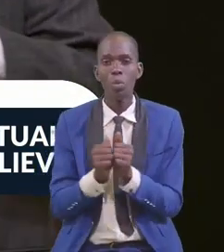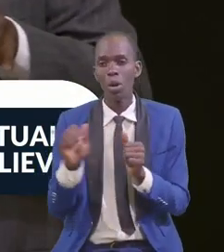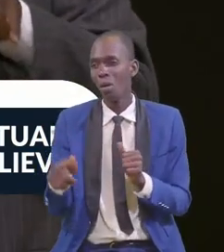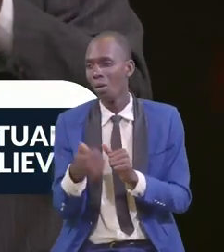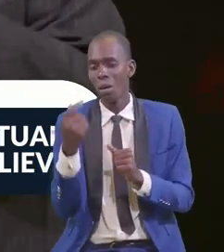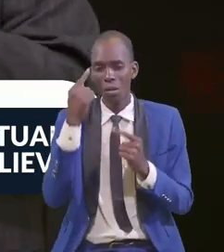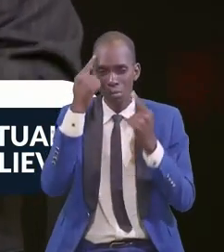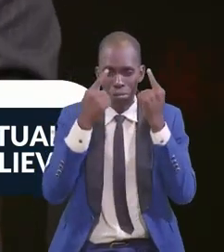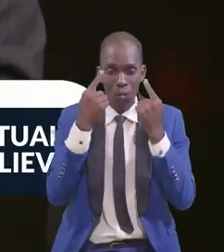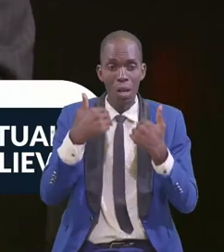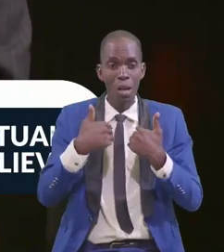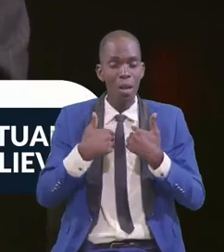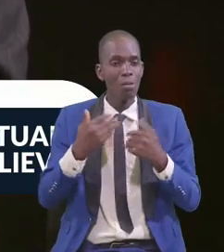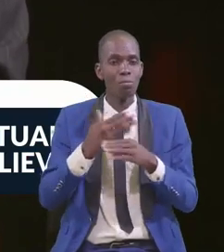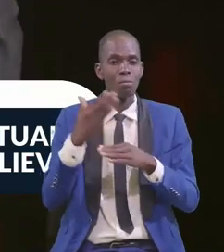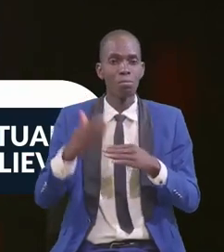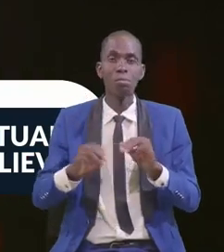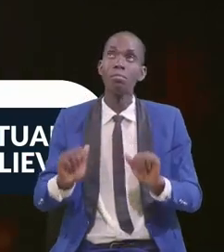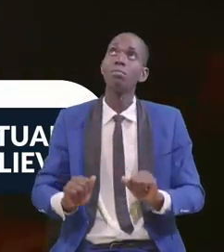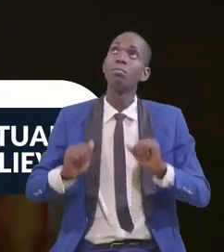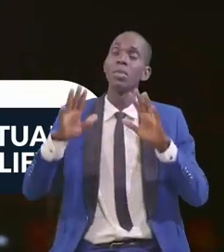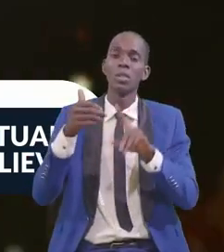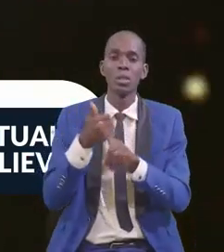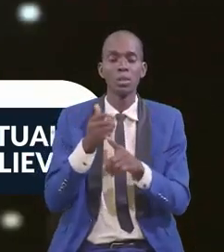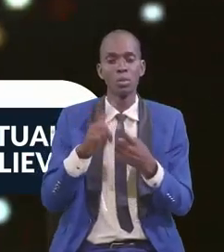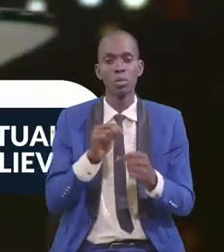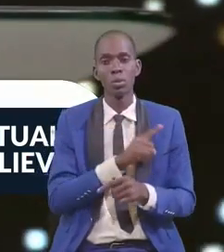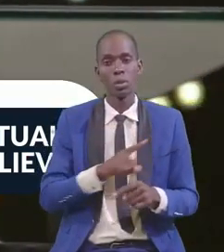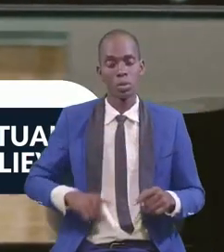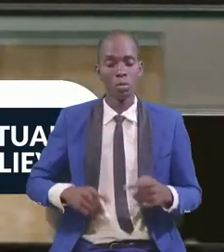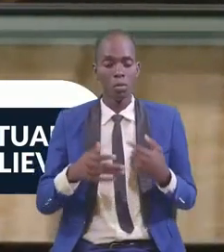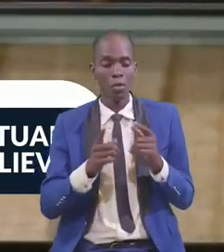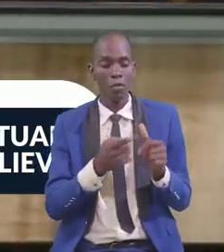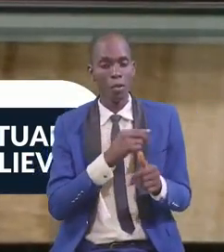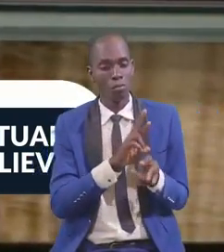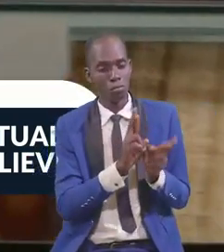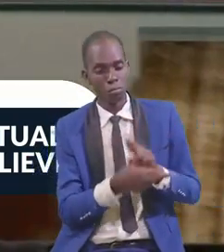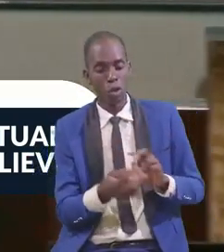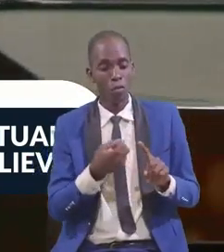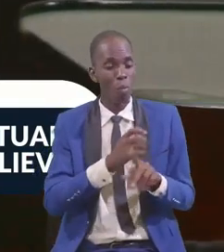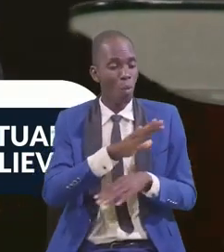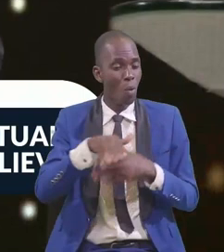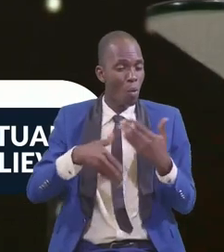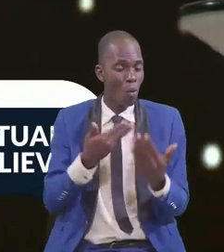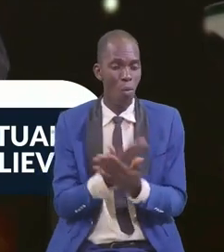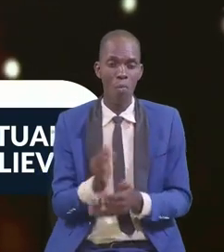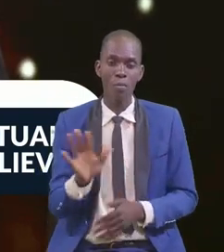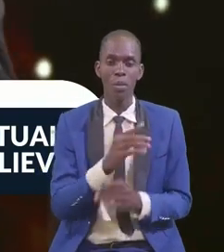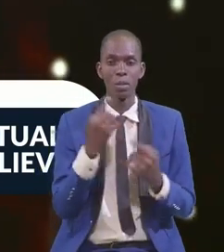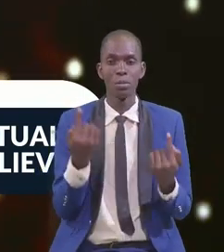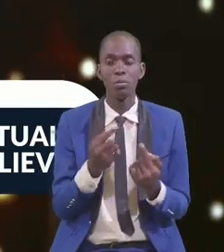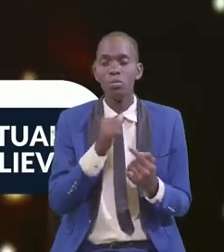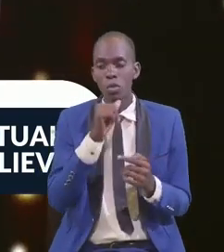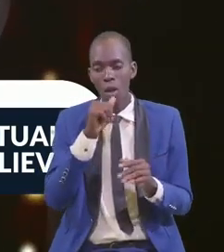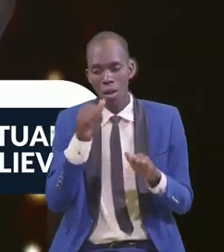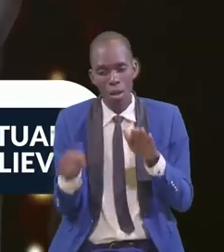thought, they have surrendered unto the Lord. They've repented of their sins, all their sins. They are not keeping